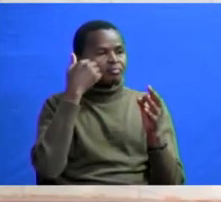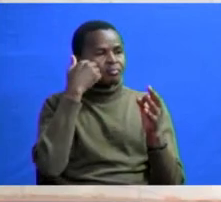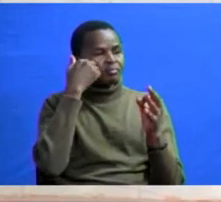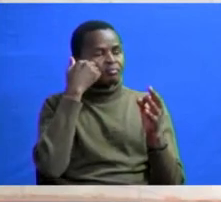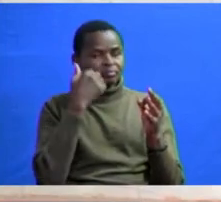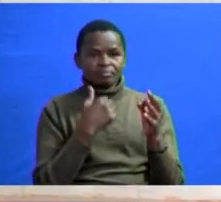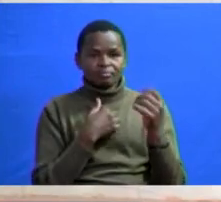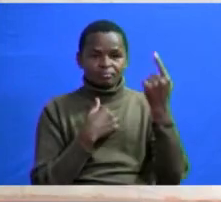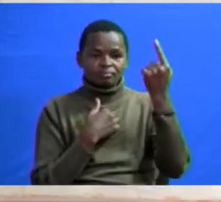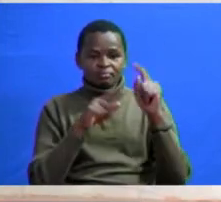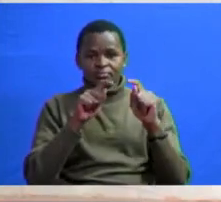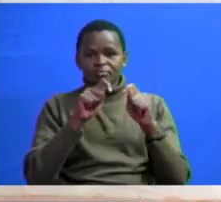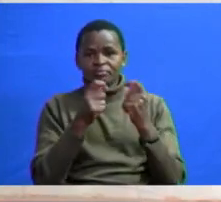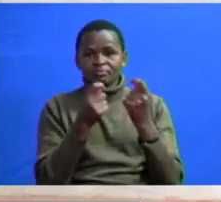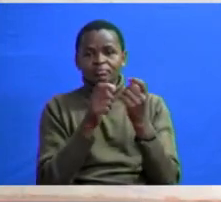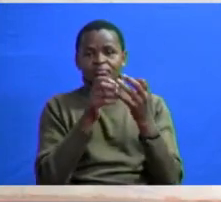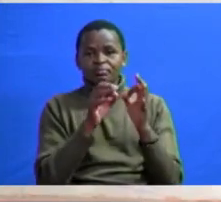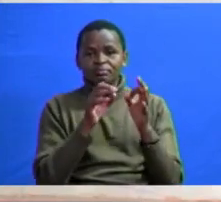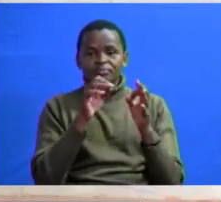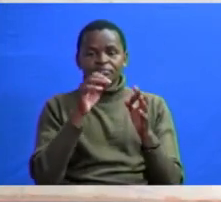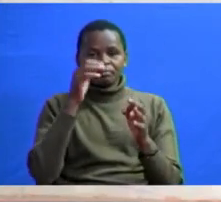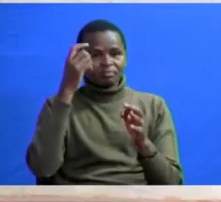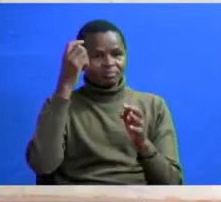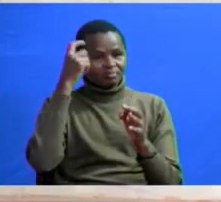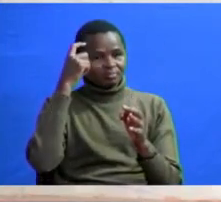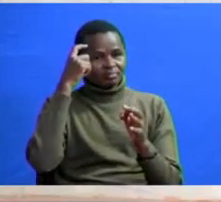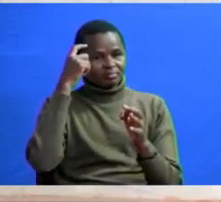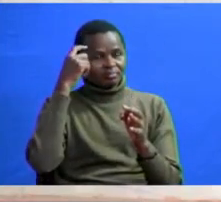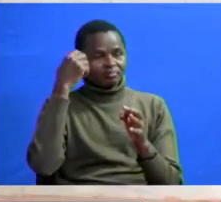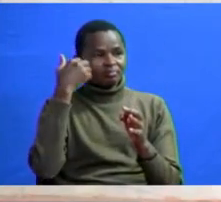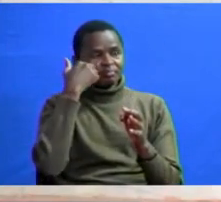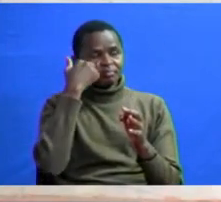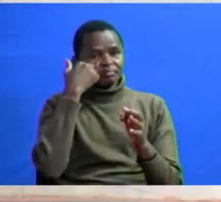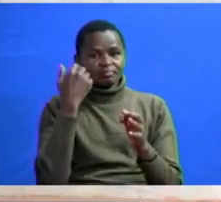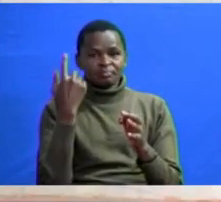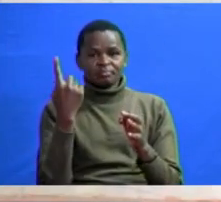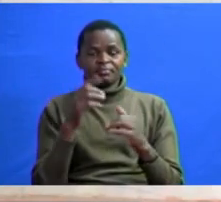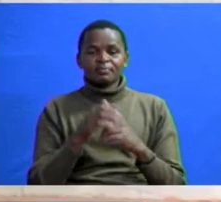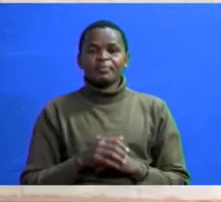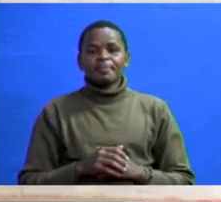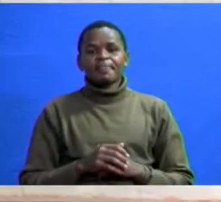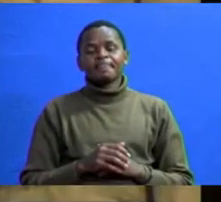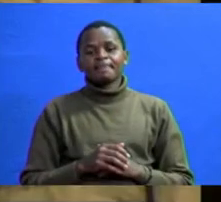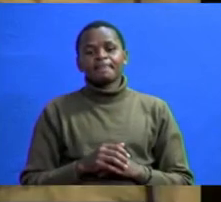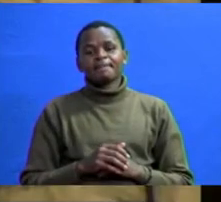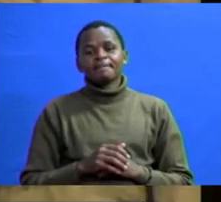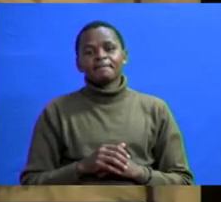just have one type of mental illness? Maybe you can help us in shedding light.